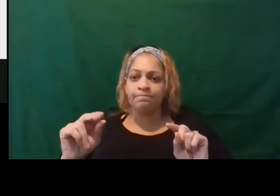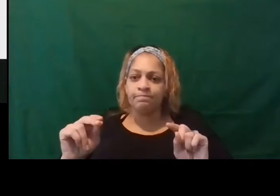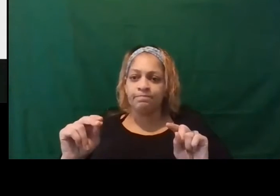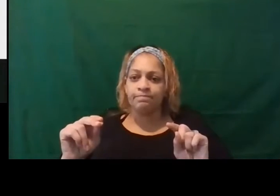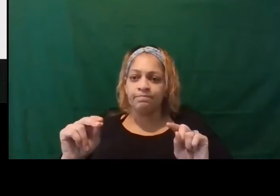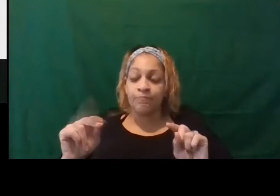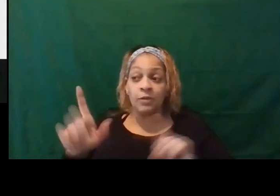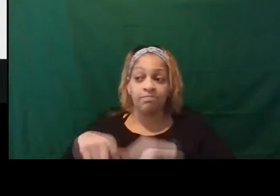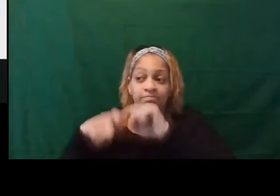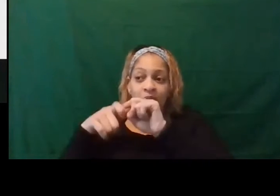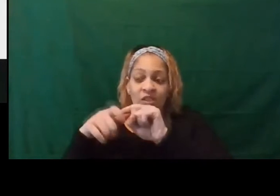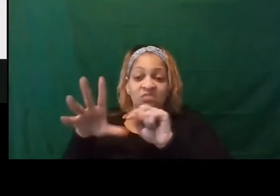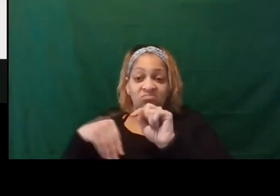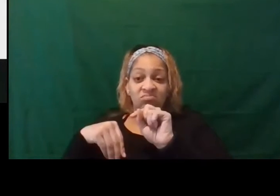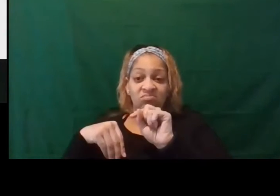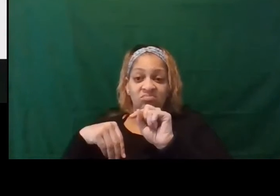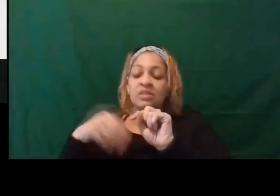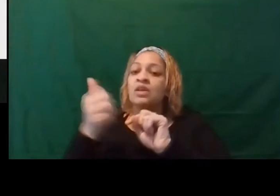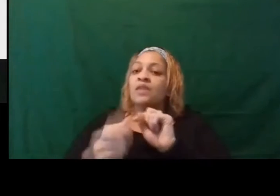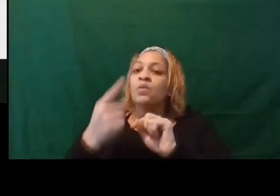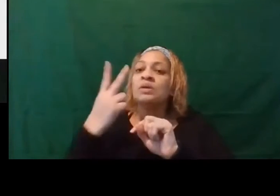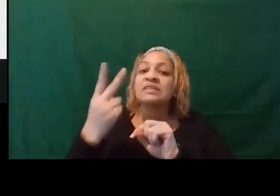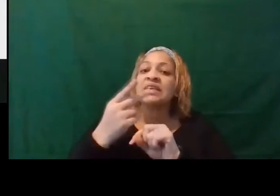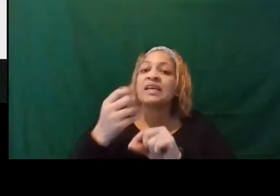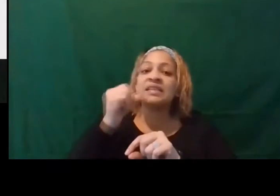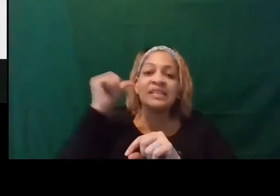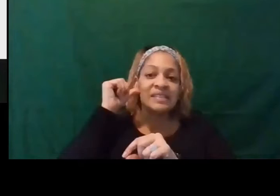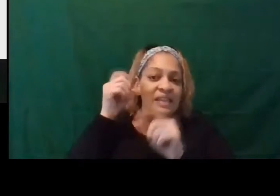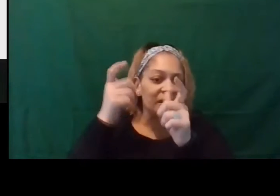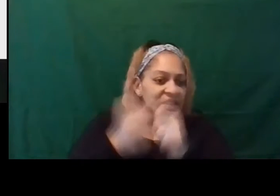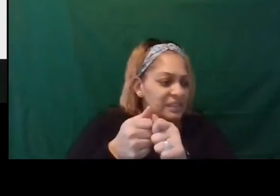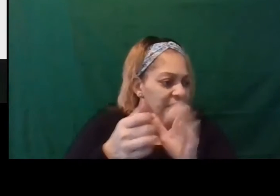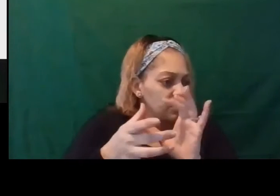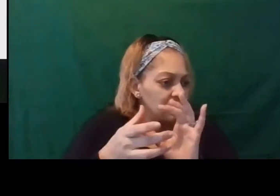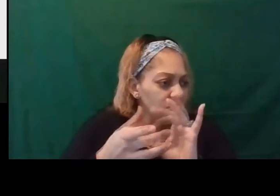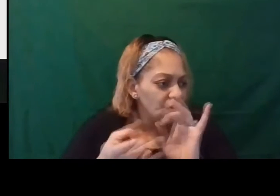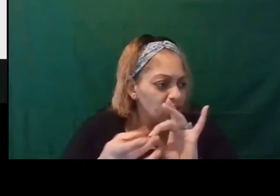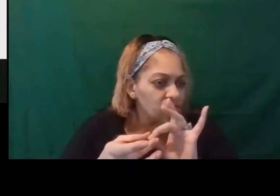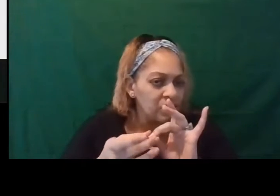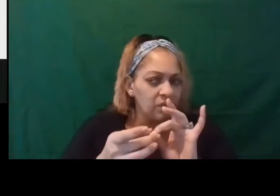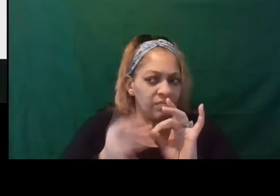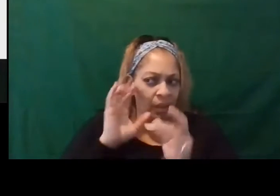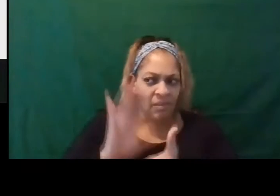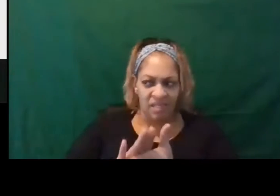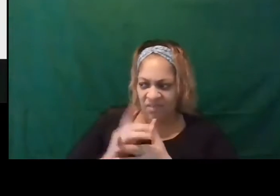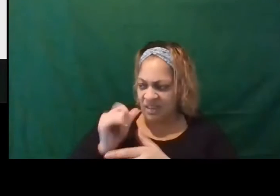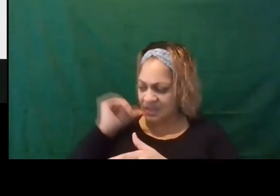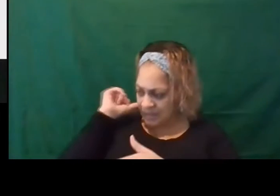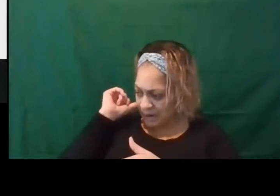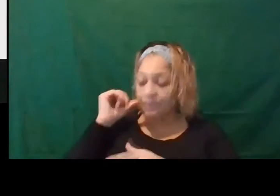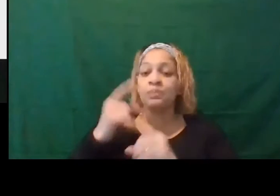Pause and take that in, because anyone who received yesterday's text message, I believe it was yesterday's text message, the idea